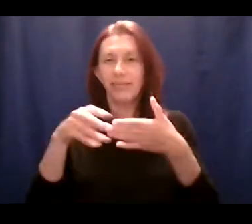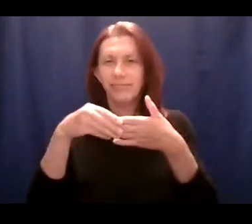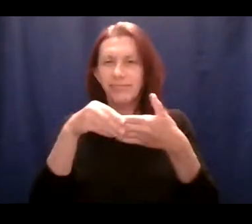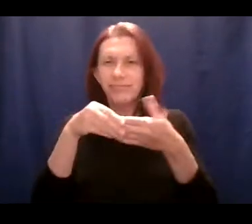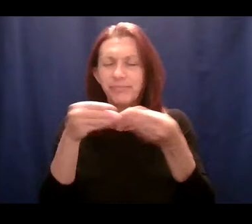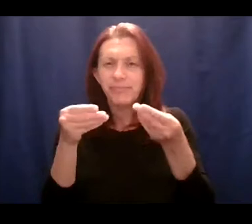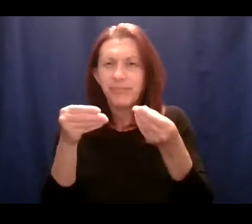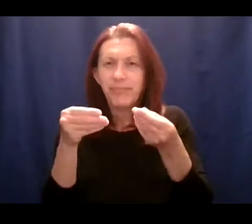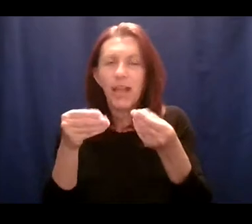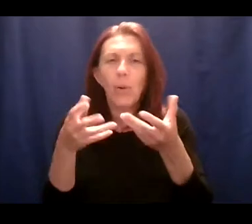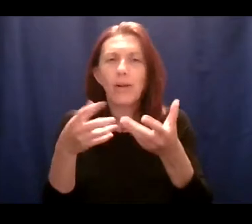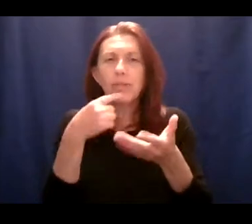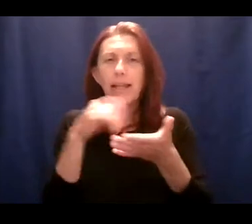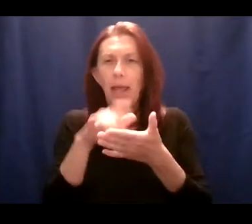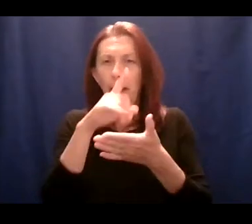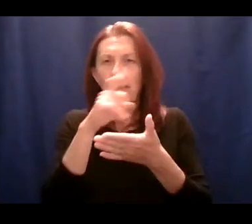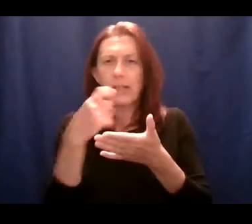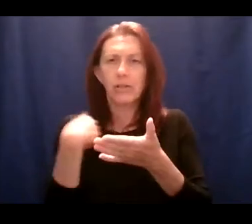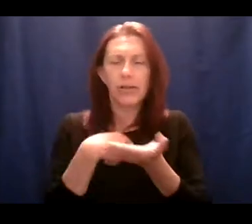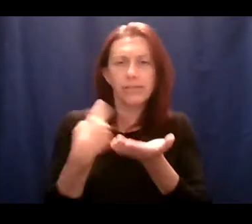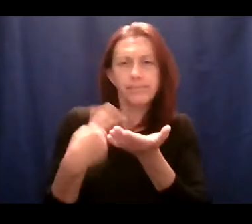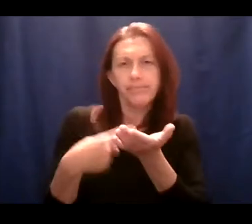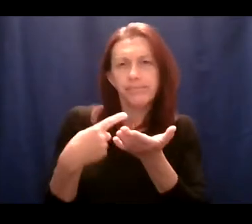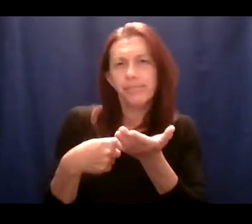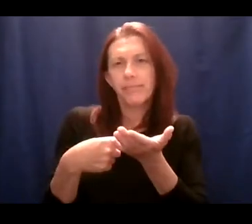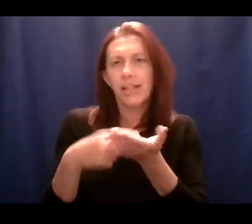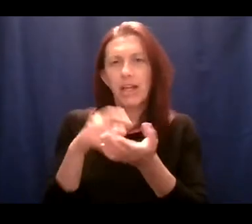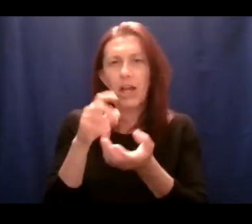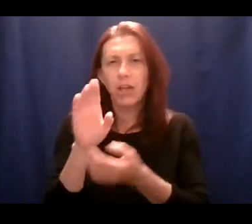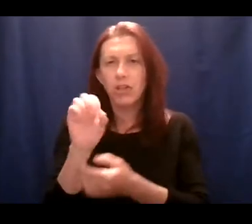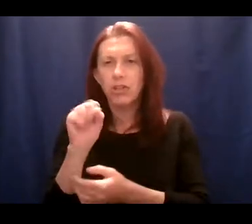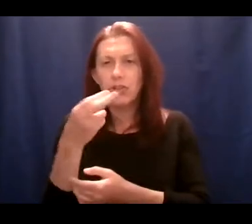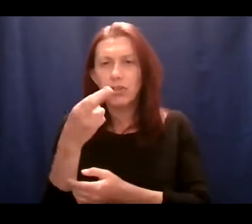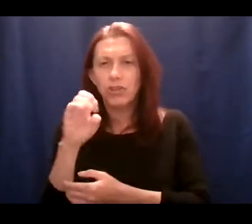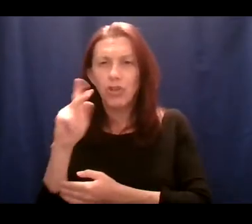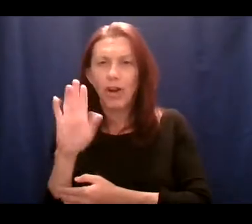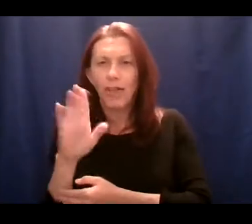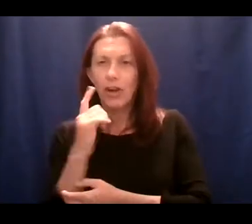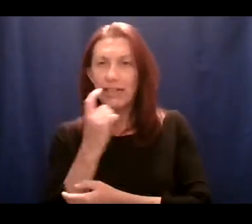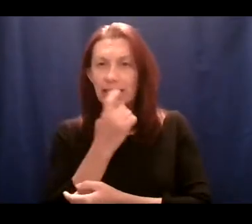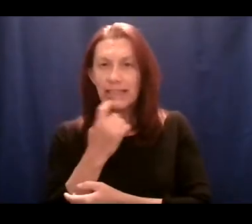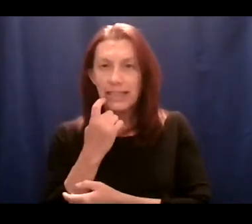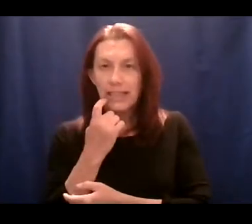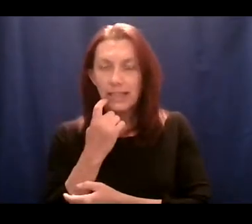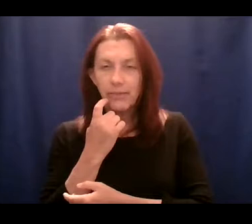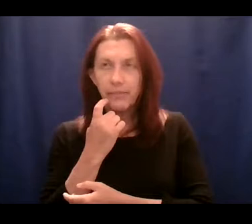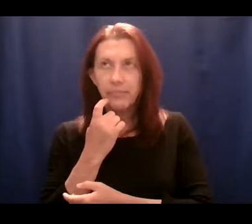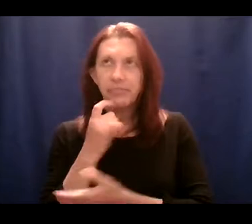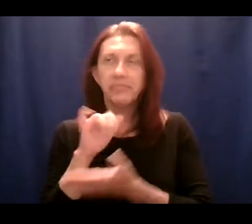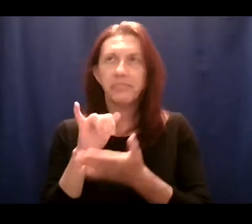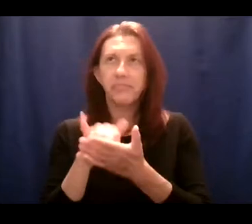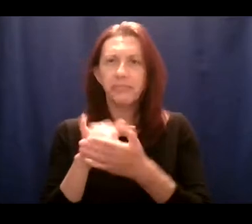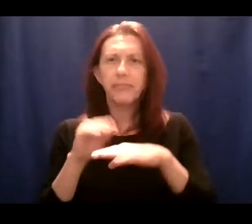we start to explore about a shark's teeth inside their mouth, it is impacted by